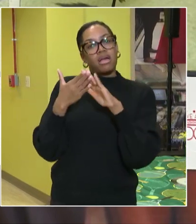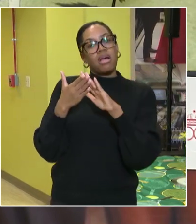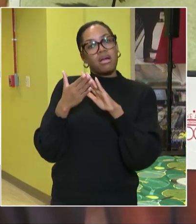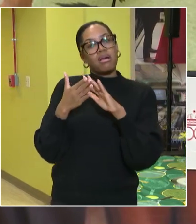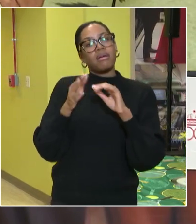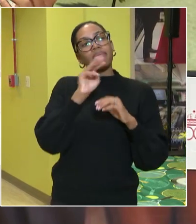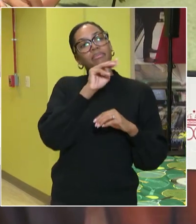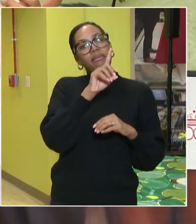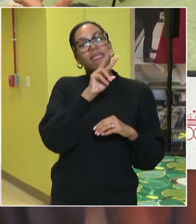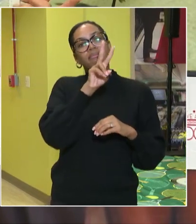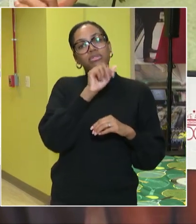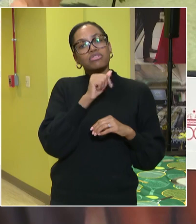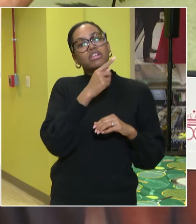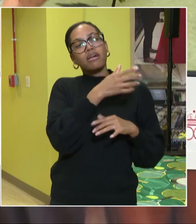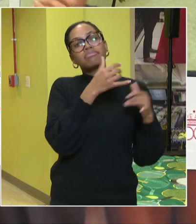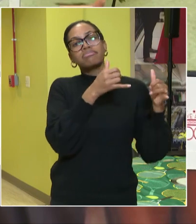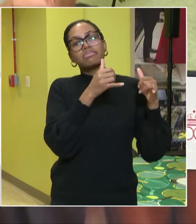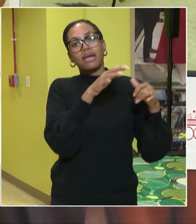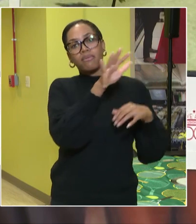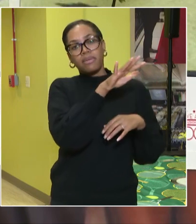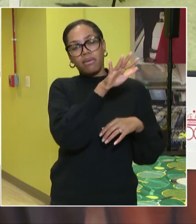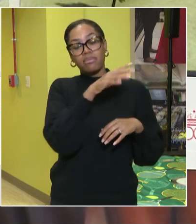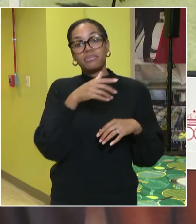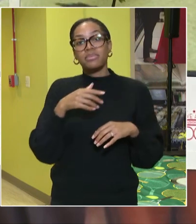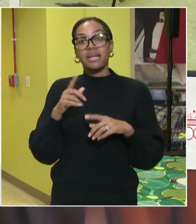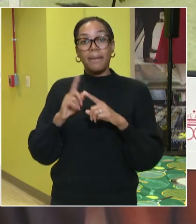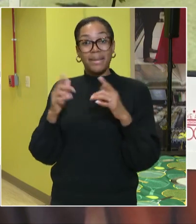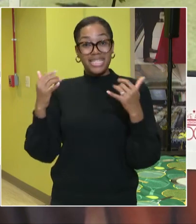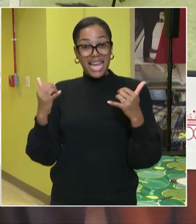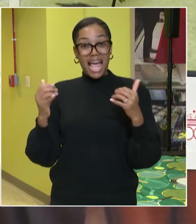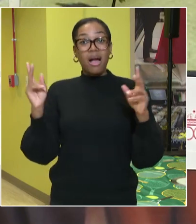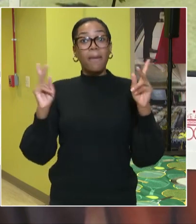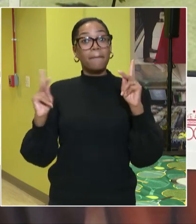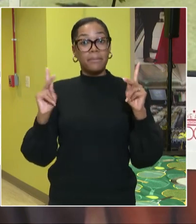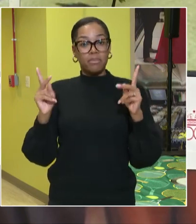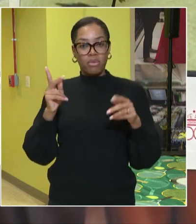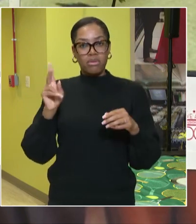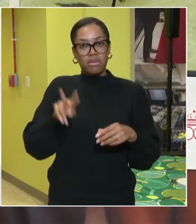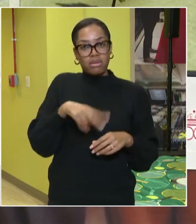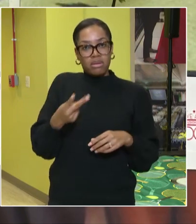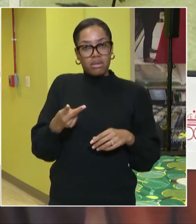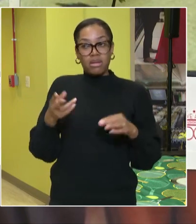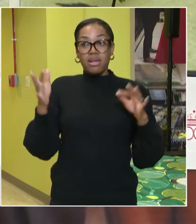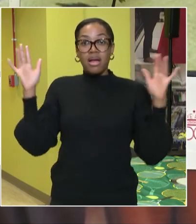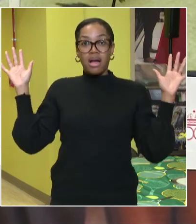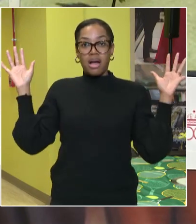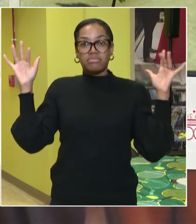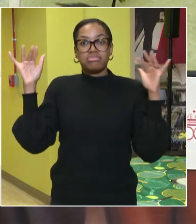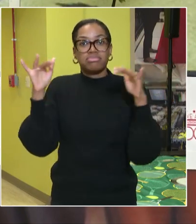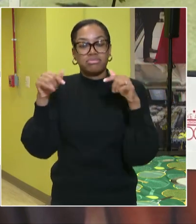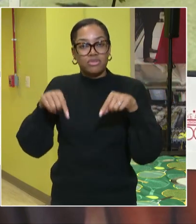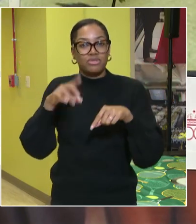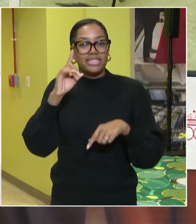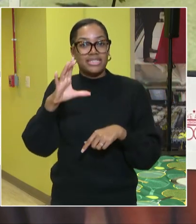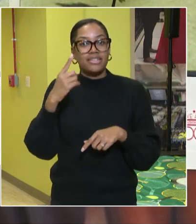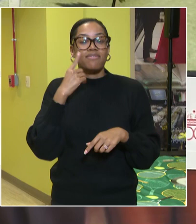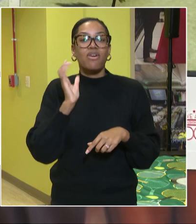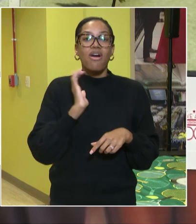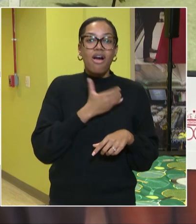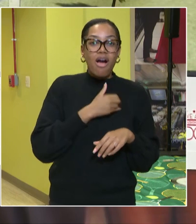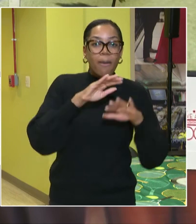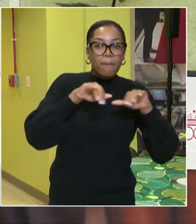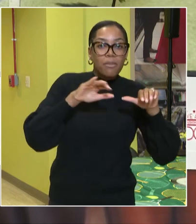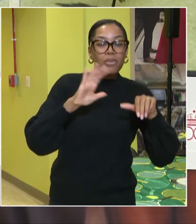where the people from out of town are trying to get our courts and fields and pools. And that happened